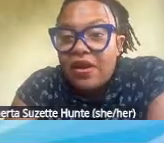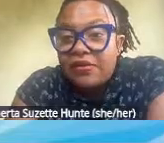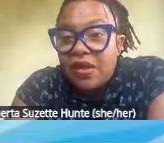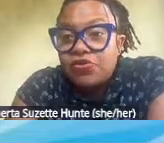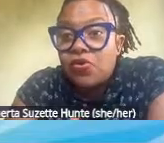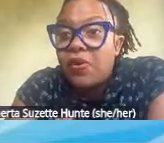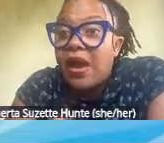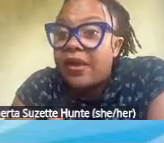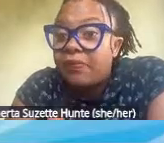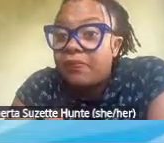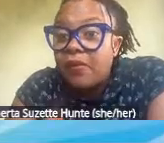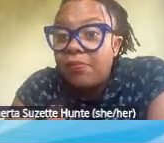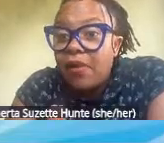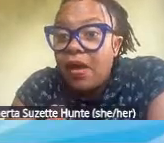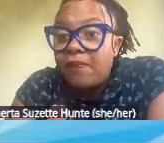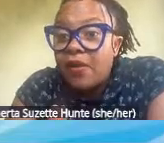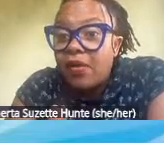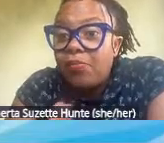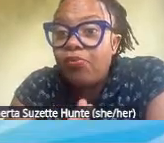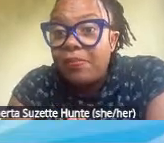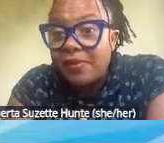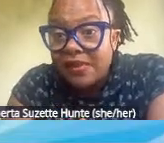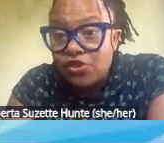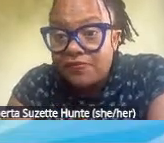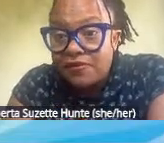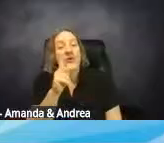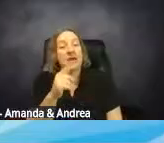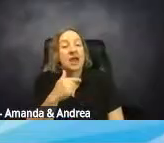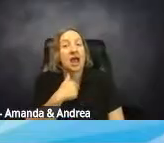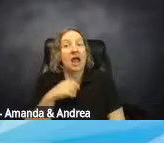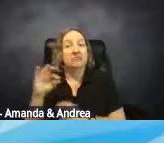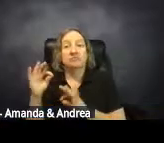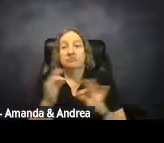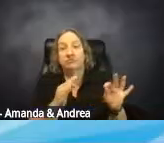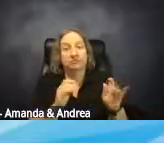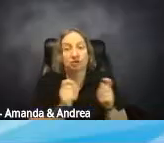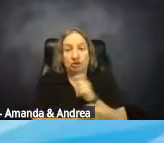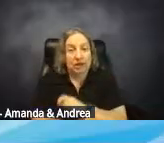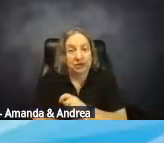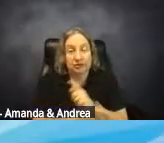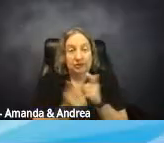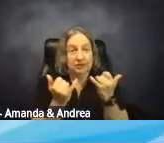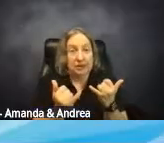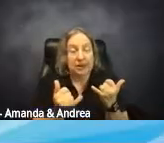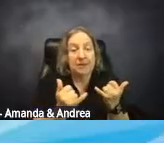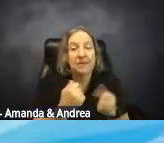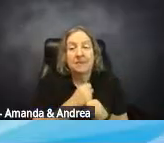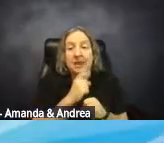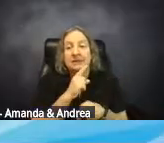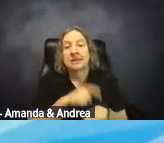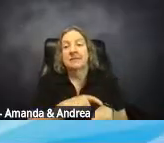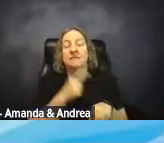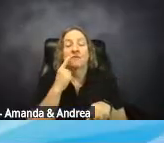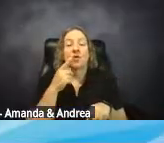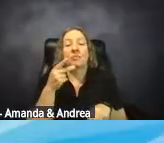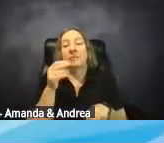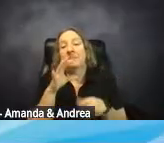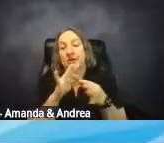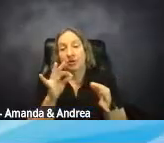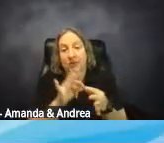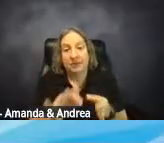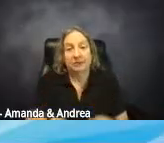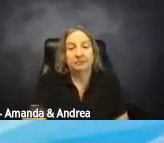All right, so I am abruptly shifting gears to make space for public comment.